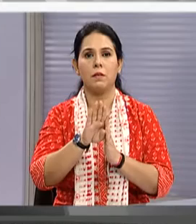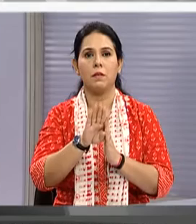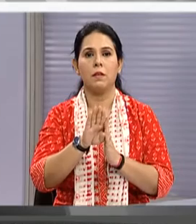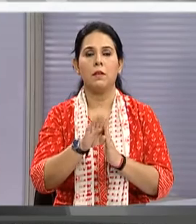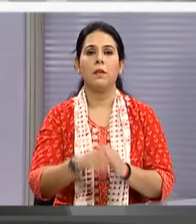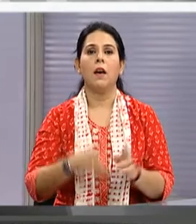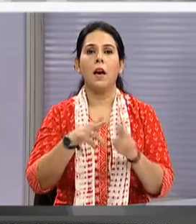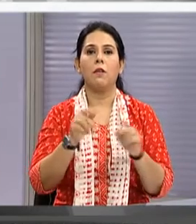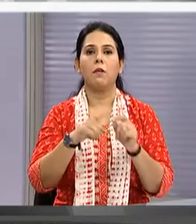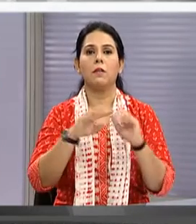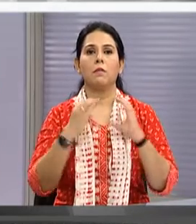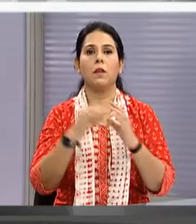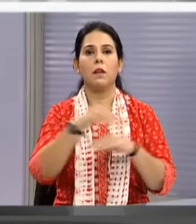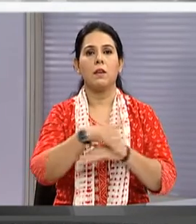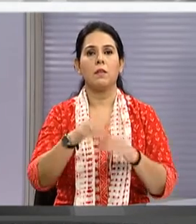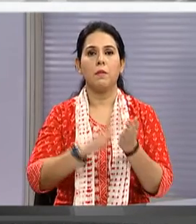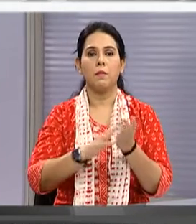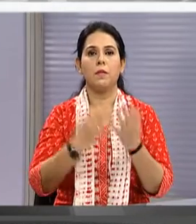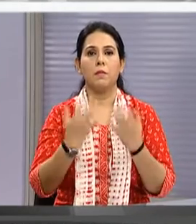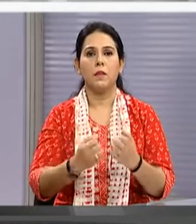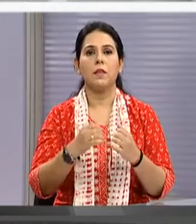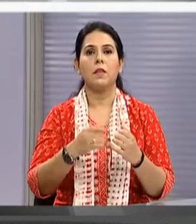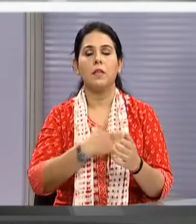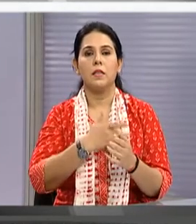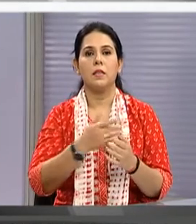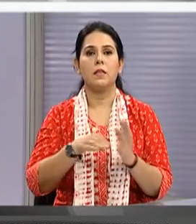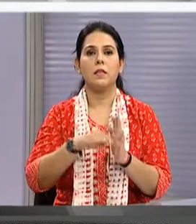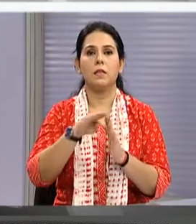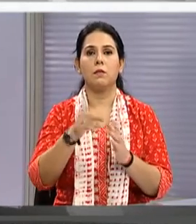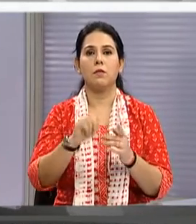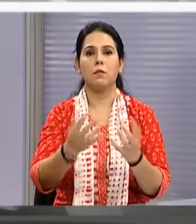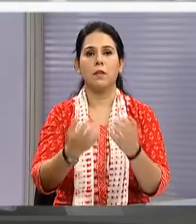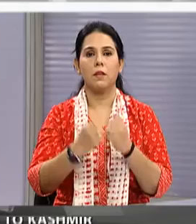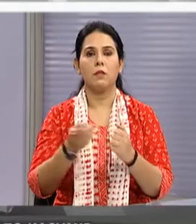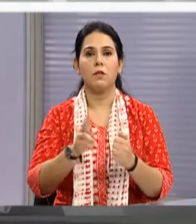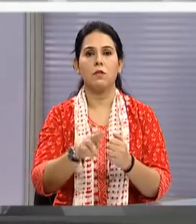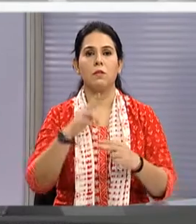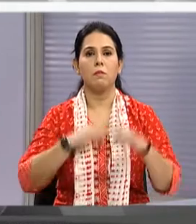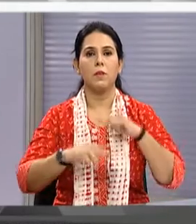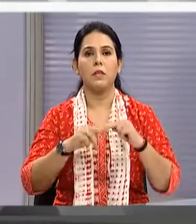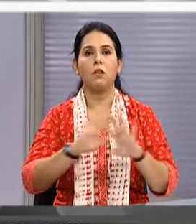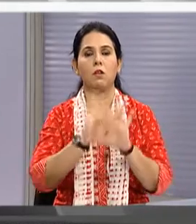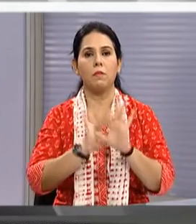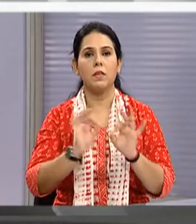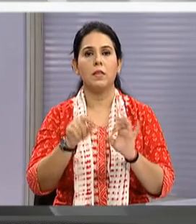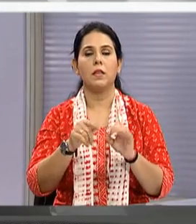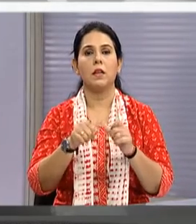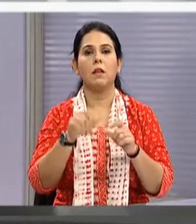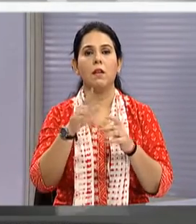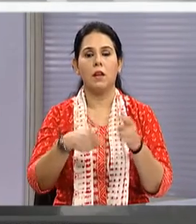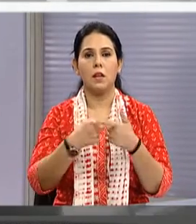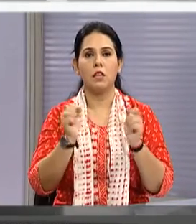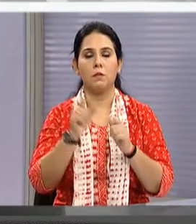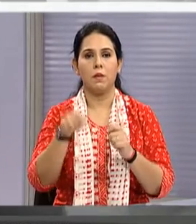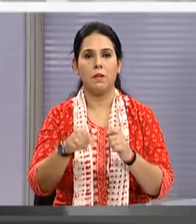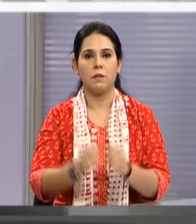progress. Cutting across party lines, members demanded that sincere steps be taken to restore peace and normalcy in the